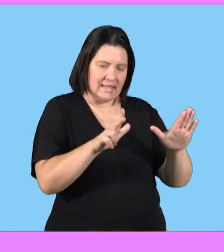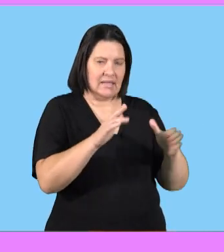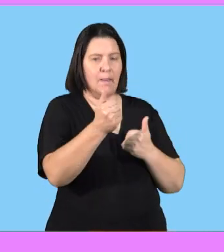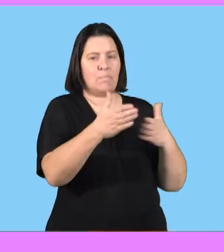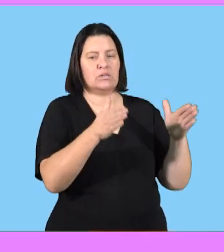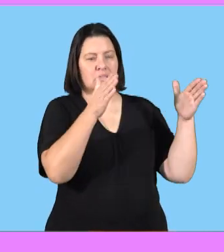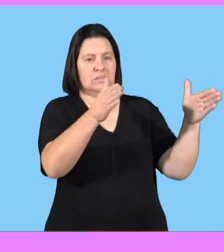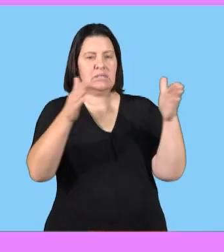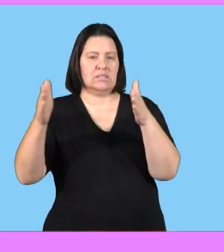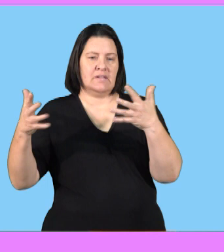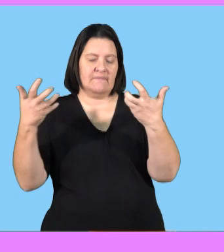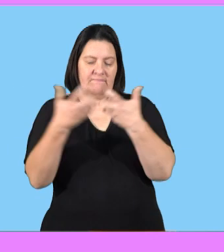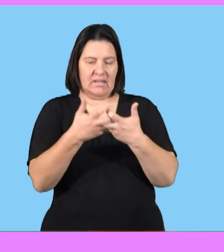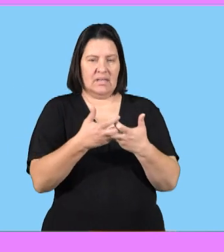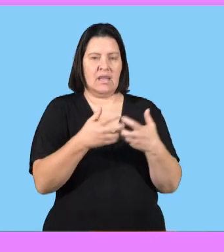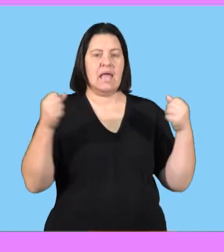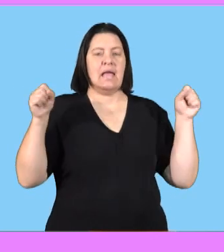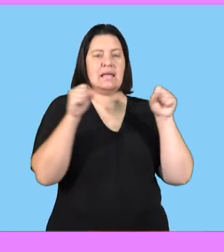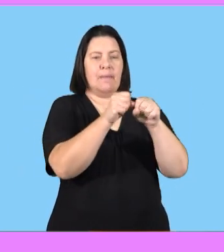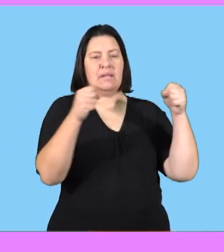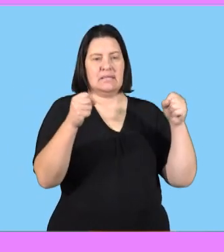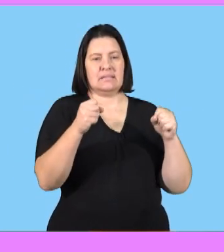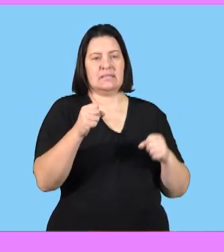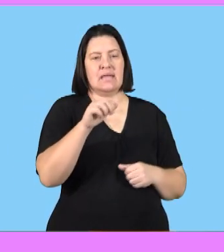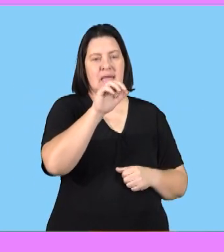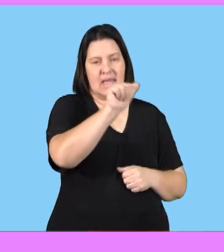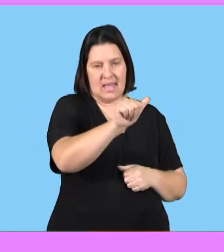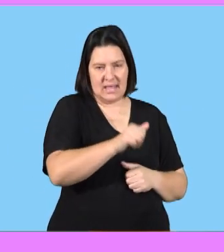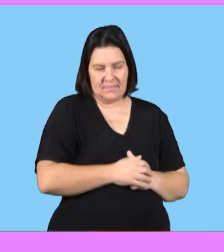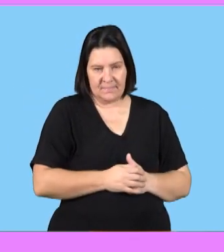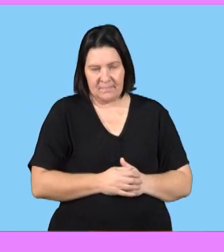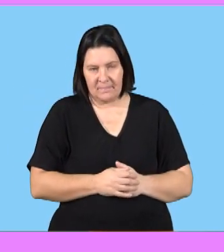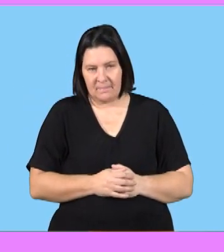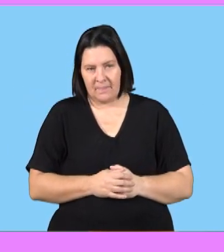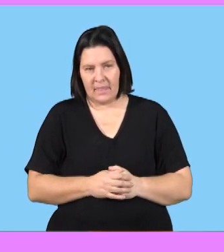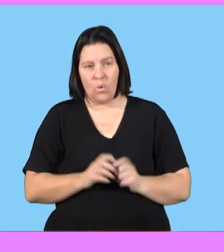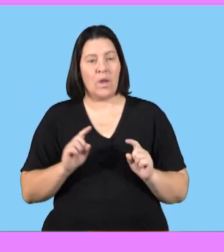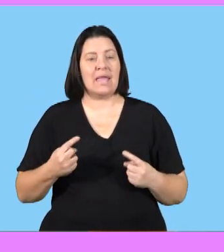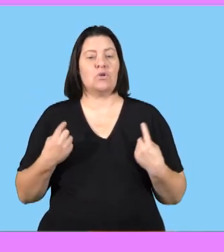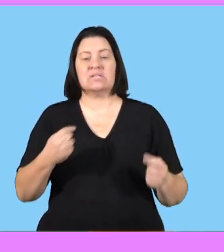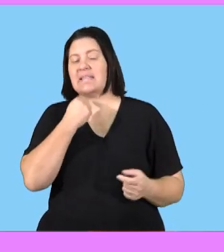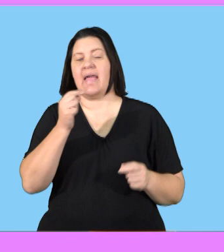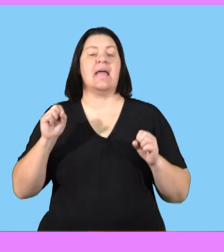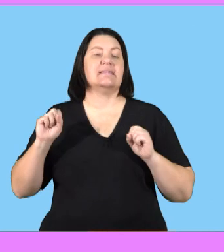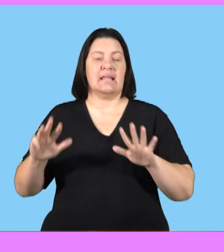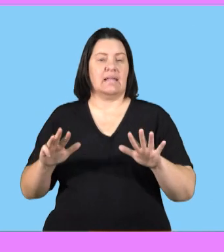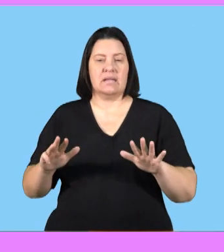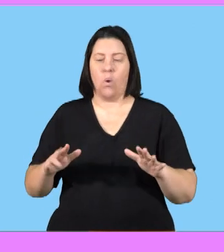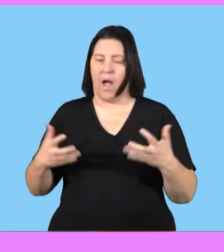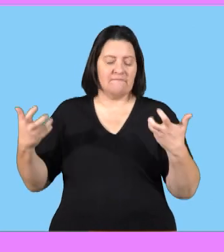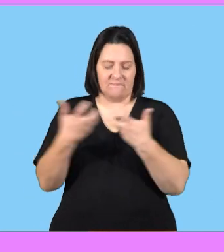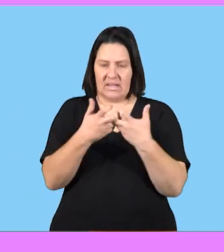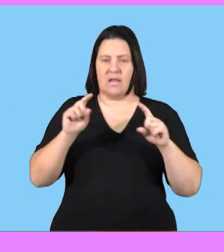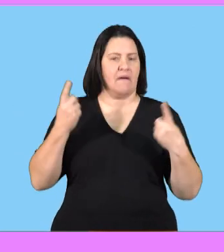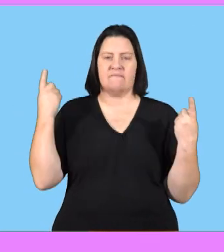18 boxes will fit. Therefore, the answer will be 18. We cannot say 19 because the